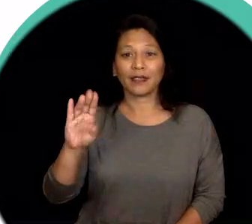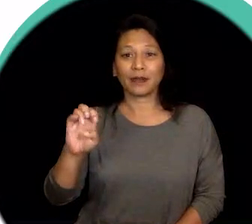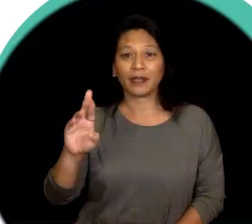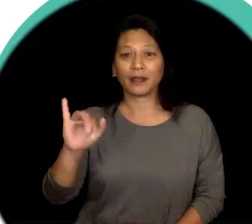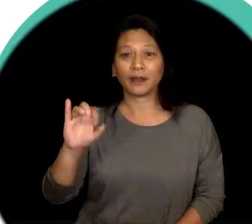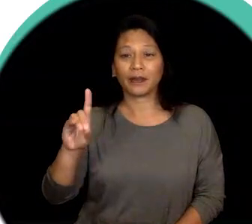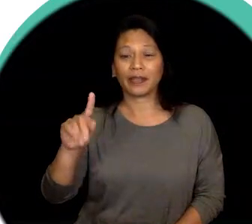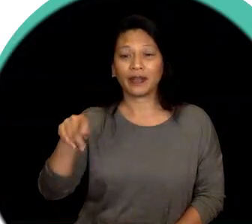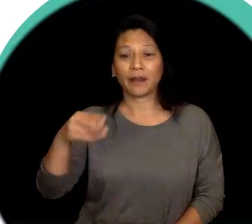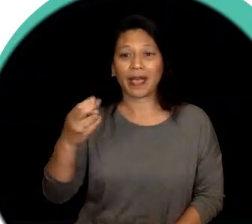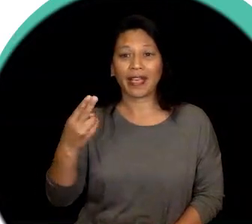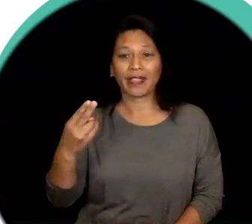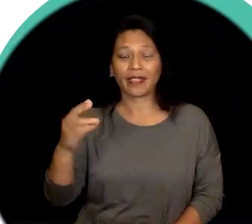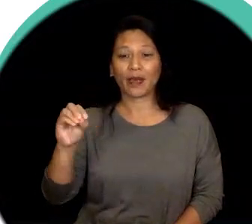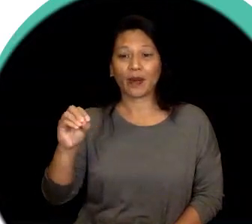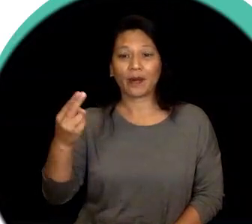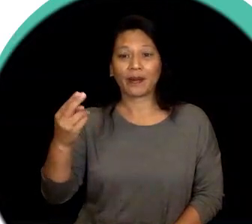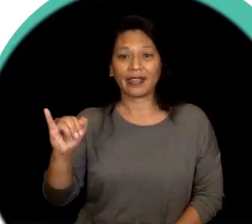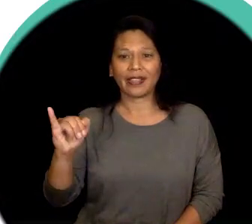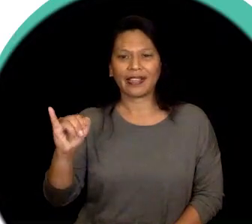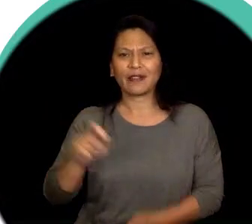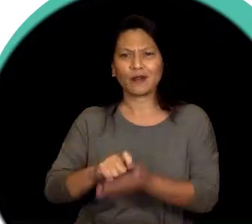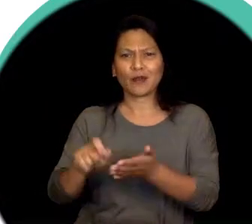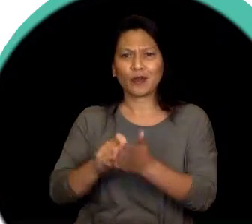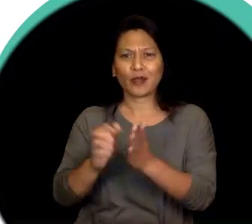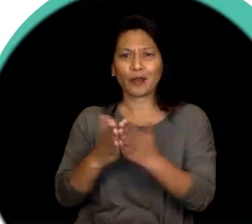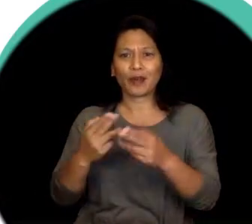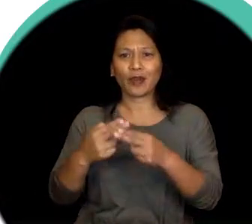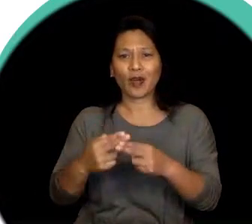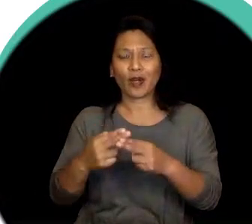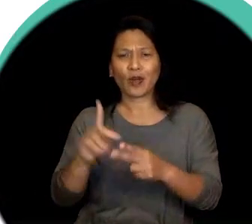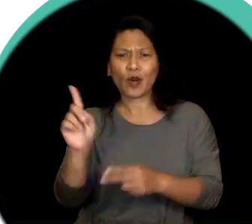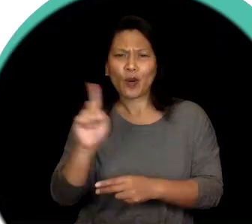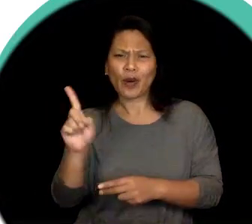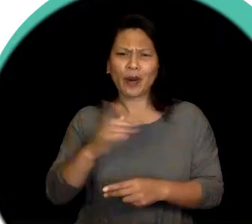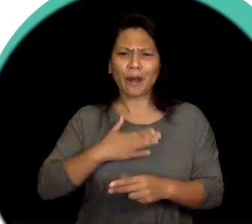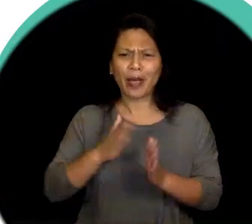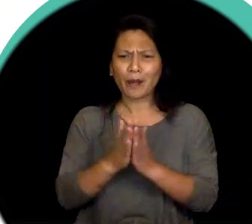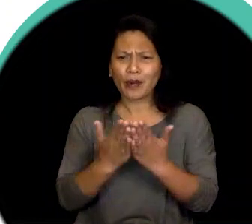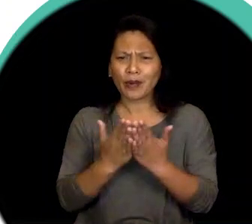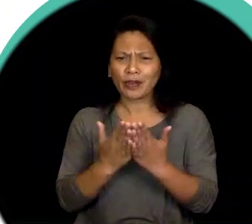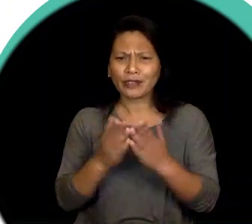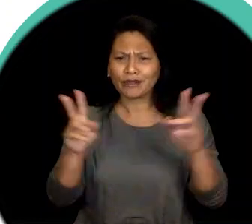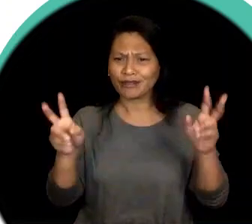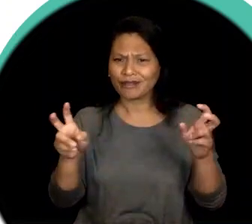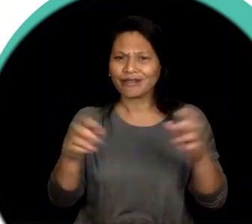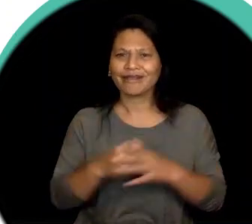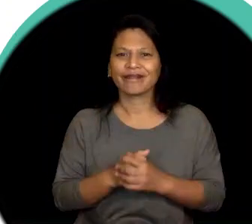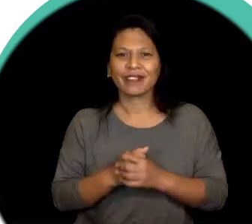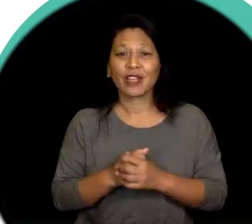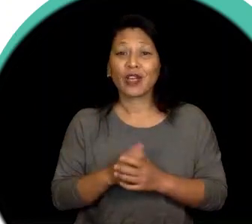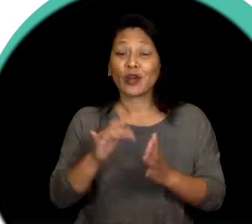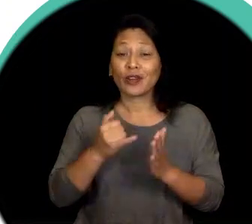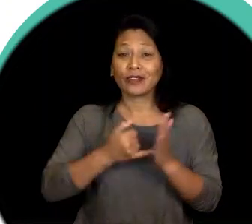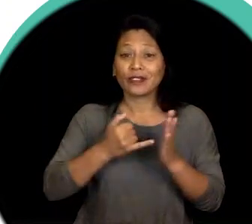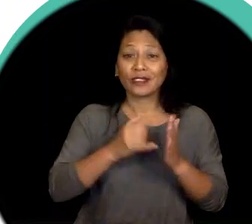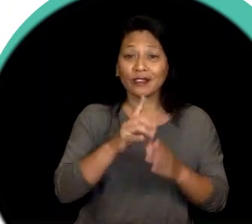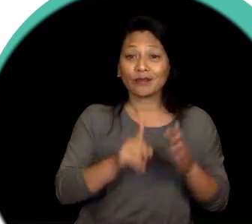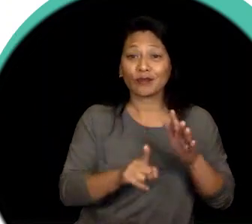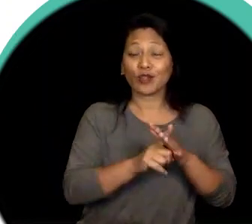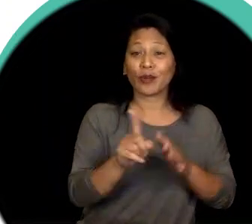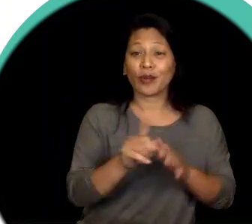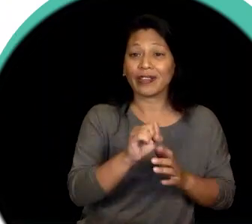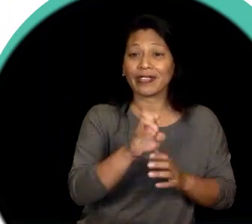Debbie Ridpath Ohi is the author of Where Are My Books? Her illustrations appear in Sea Monkey and Bob, I'm